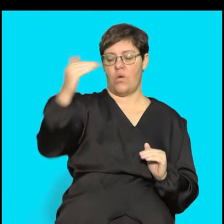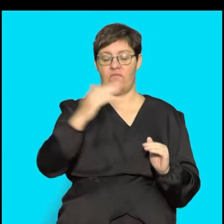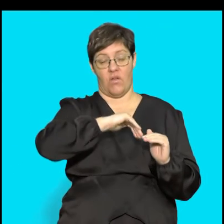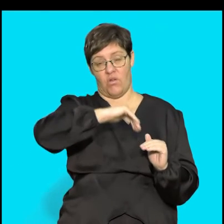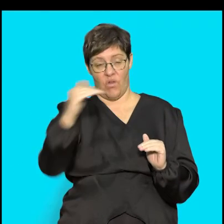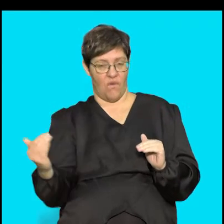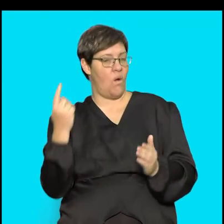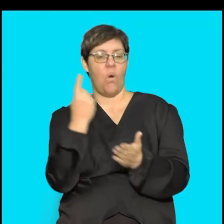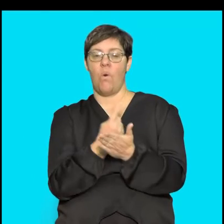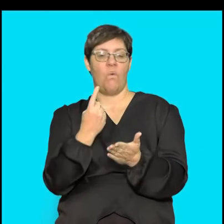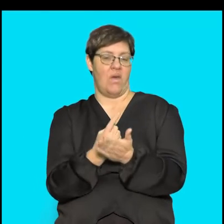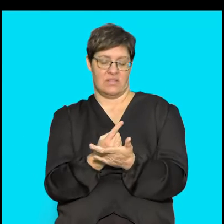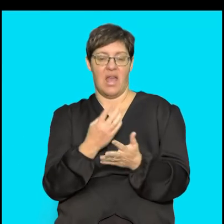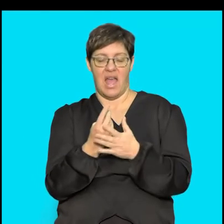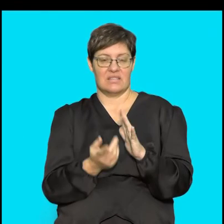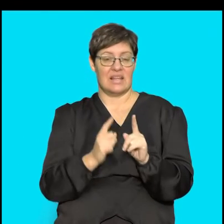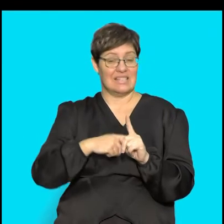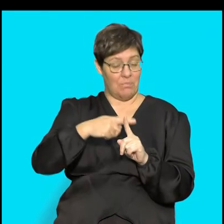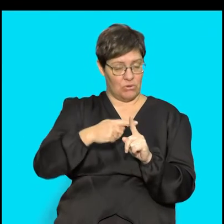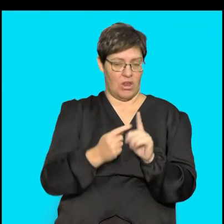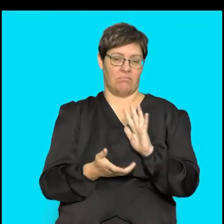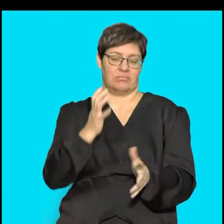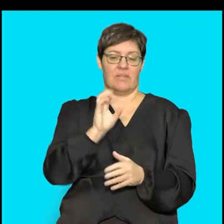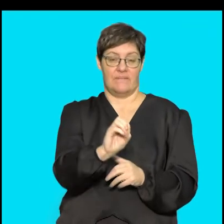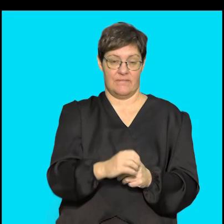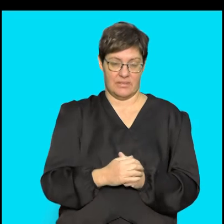a temperature as a disturbance.